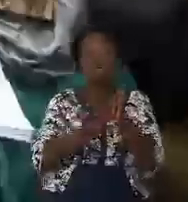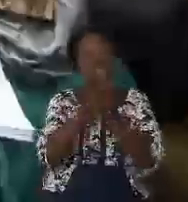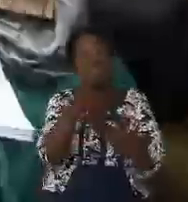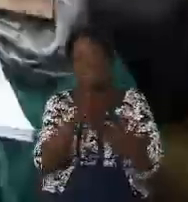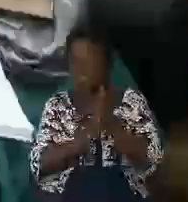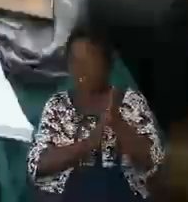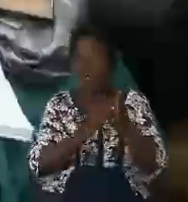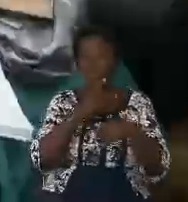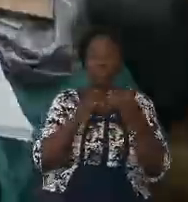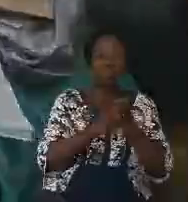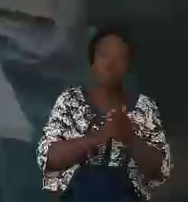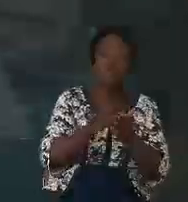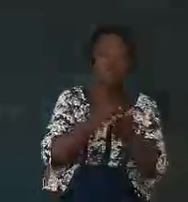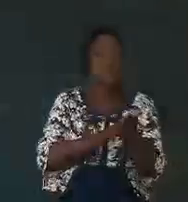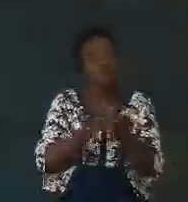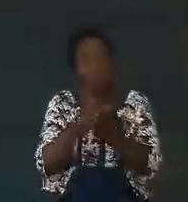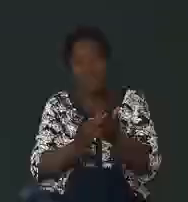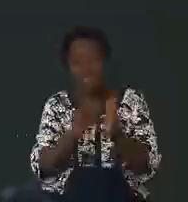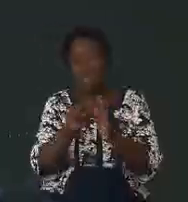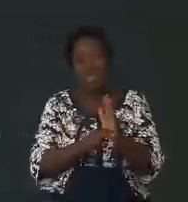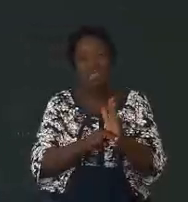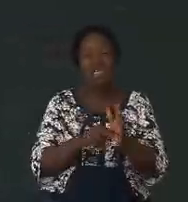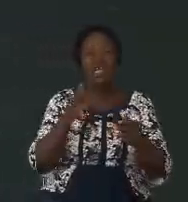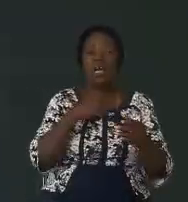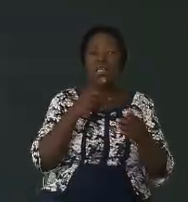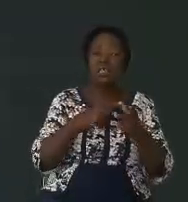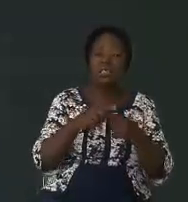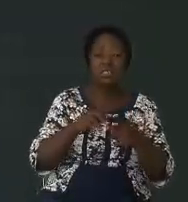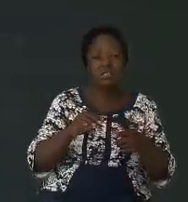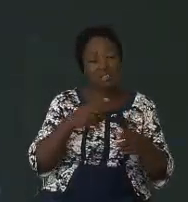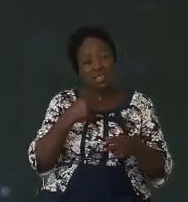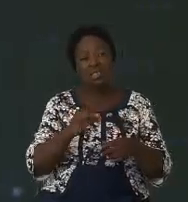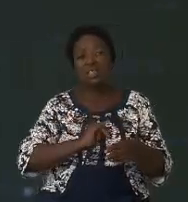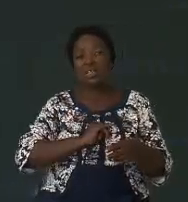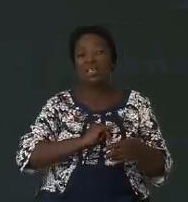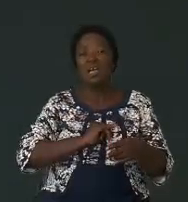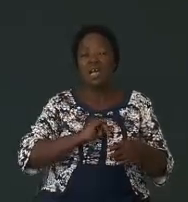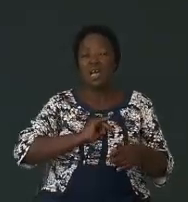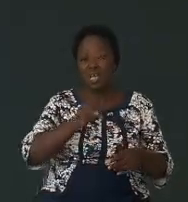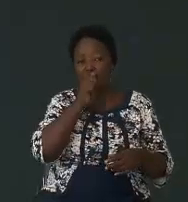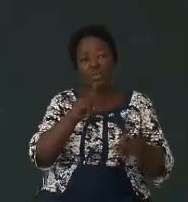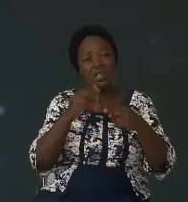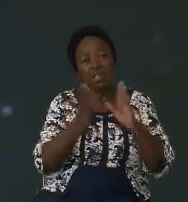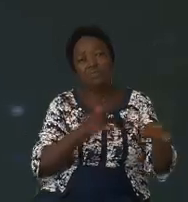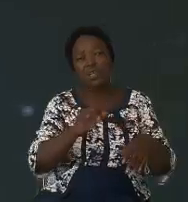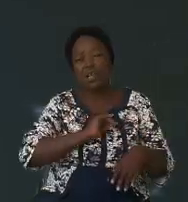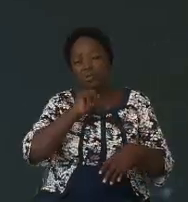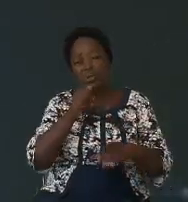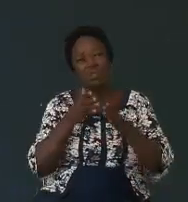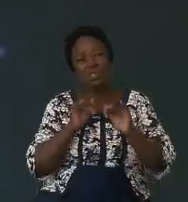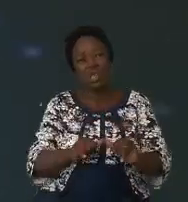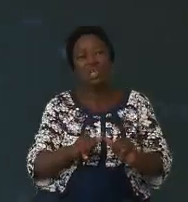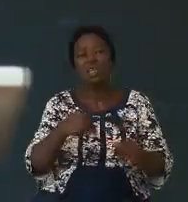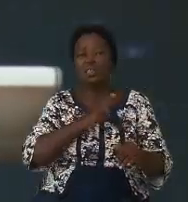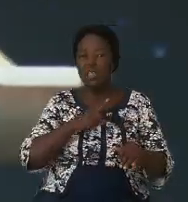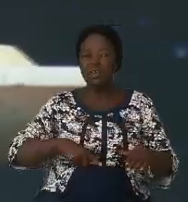And all the, you know, propensity and the leaning and the, you know, desire, I'm leaving, I'm